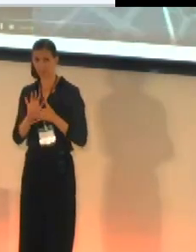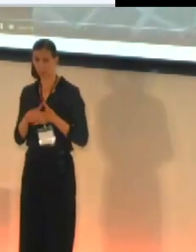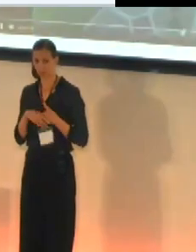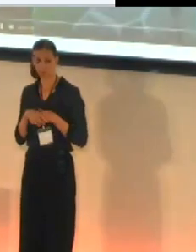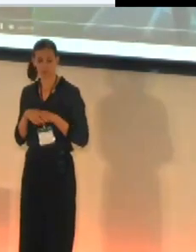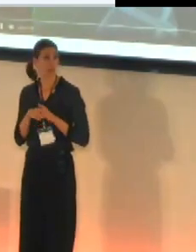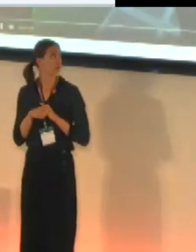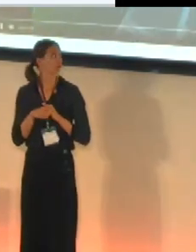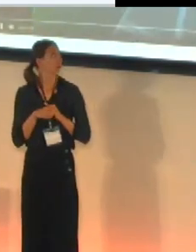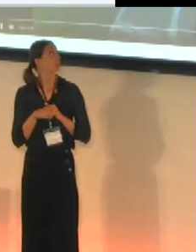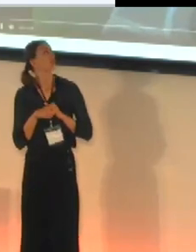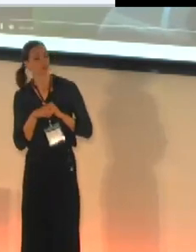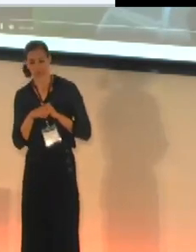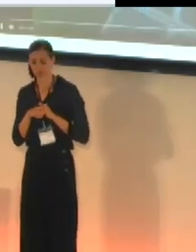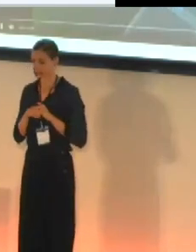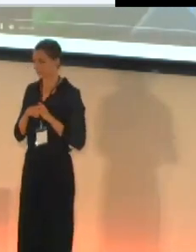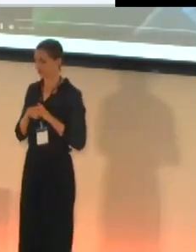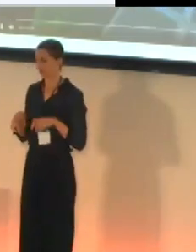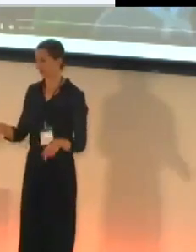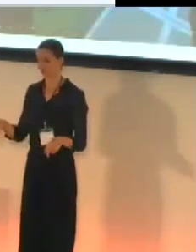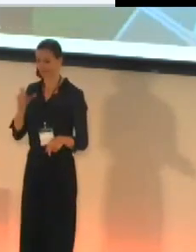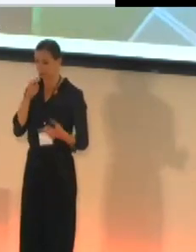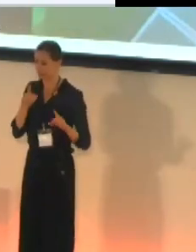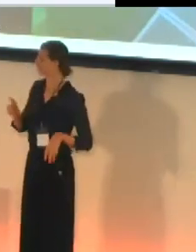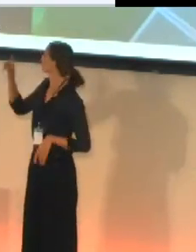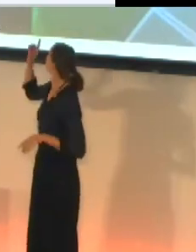By the music, I hear the music louder now.